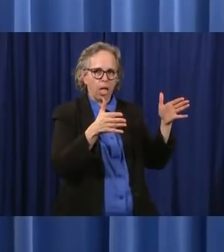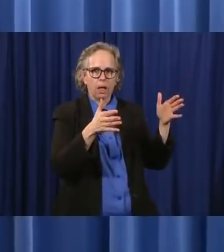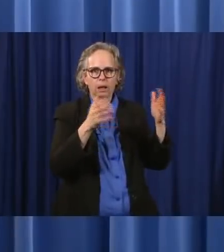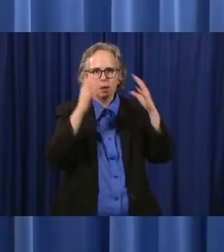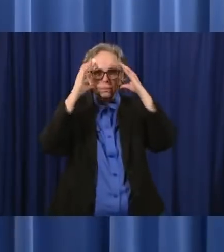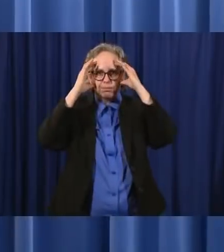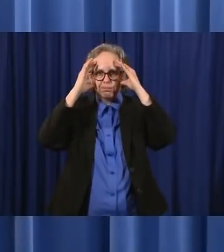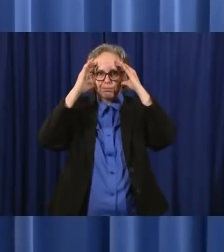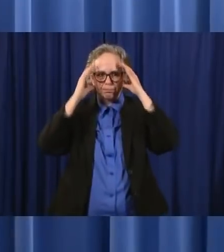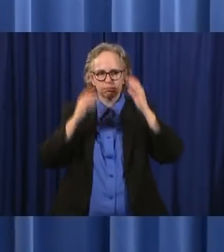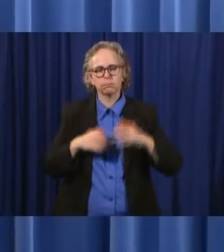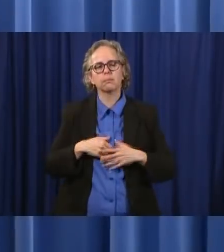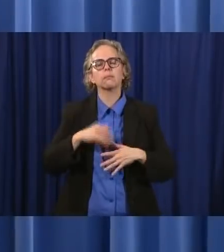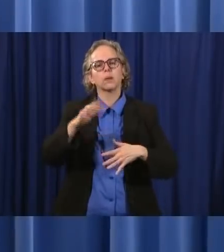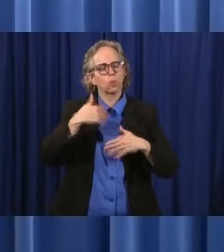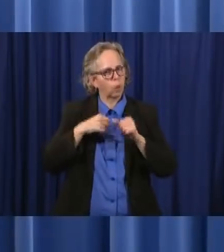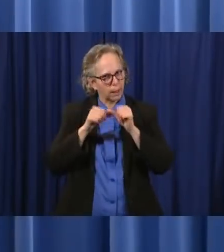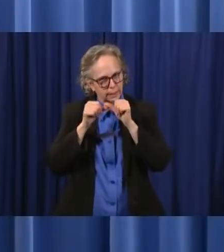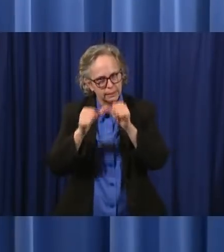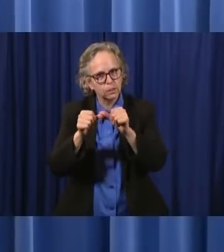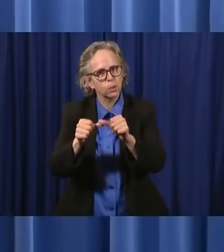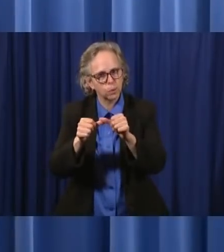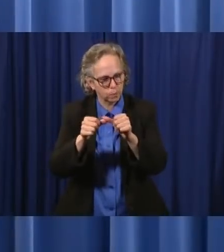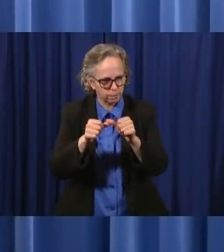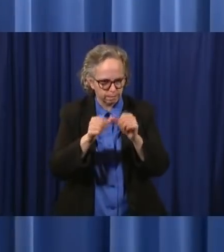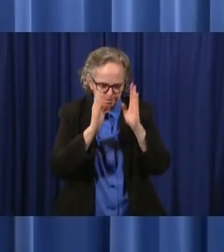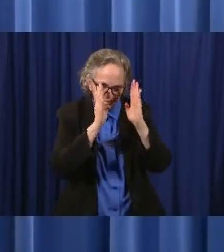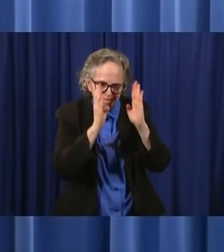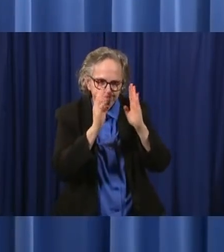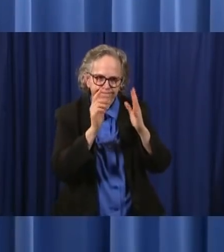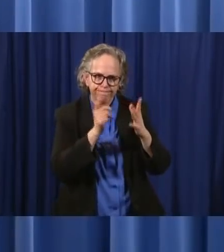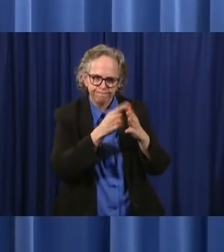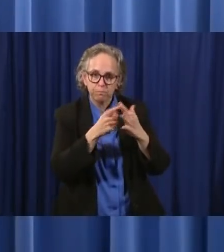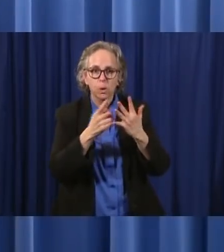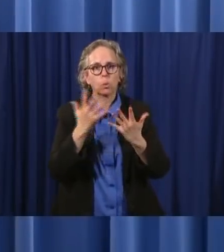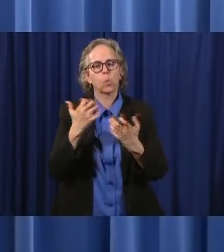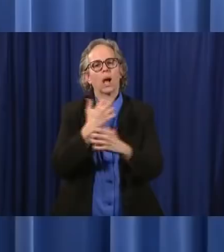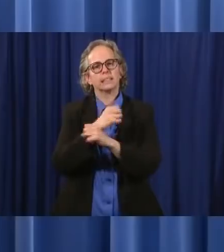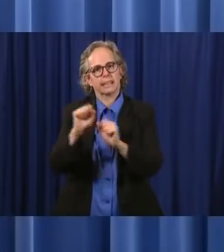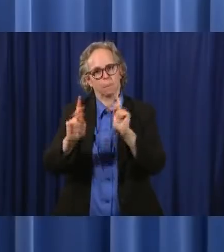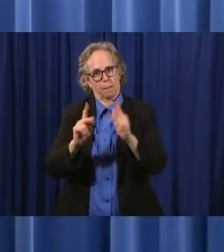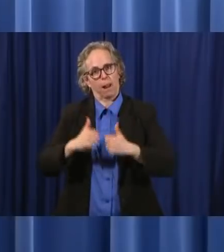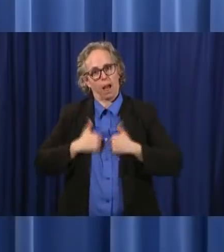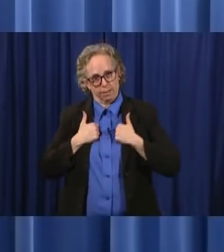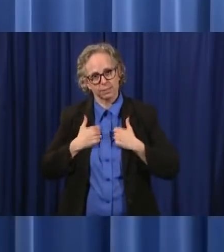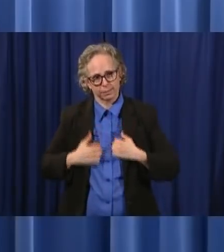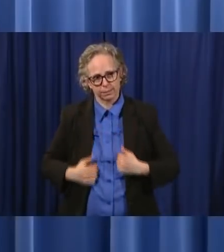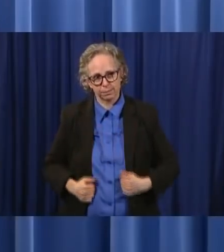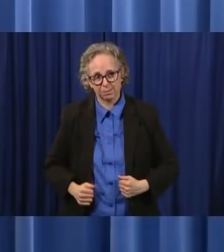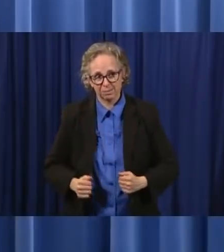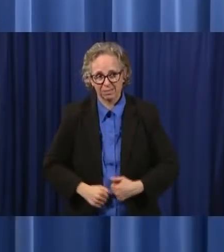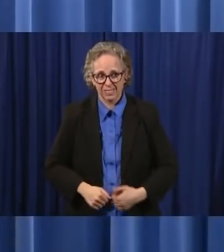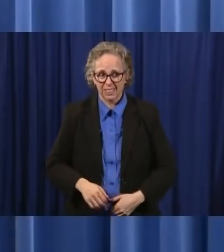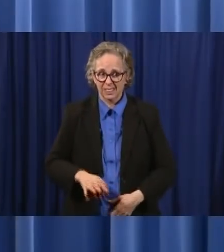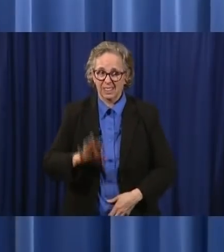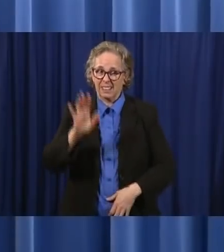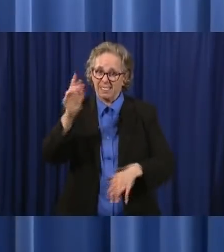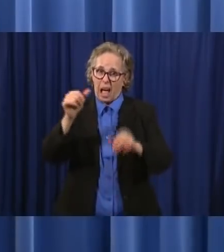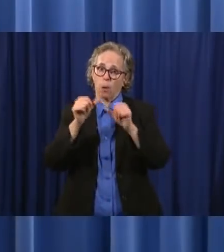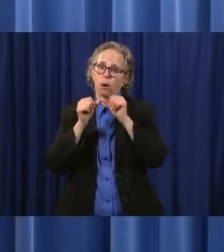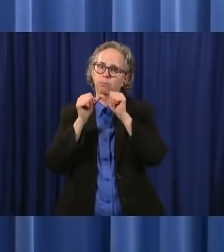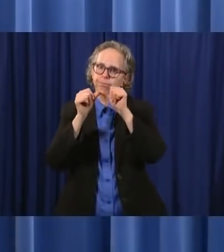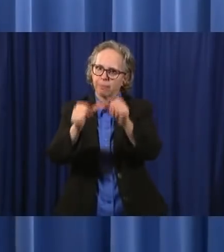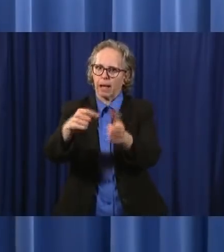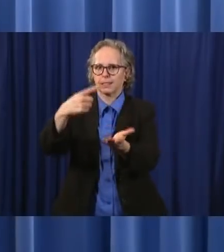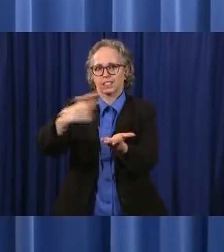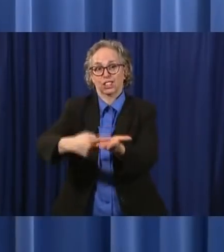make sure that we do the things that do in fact save lives. So this is will be a continuing discussion